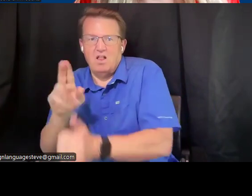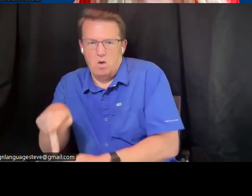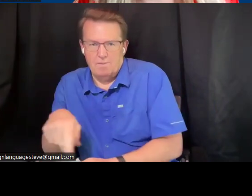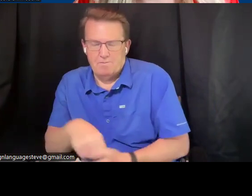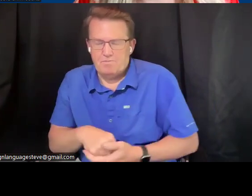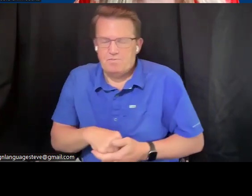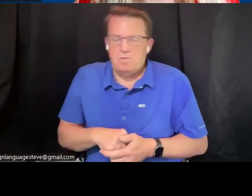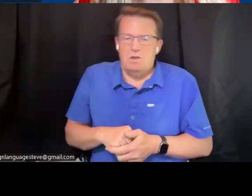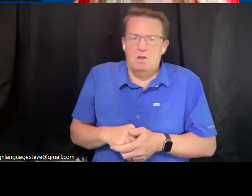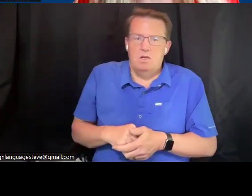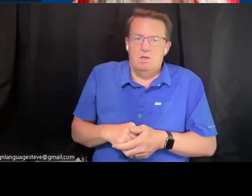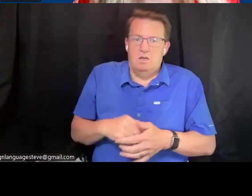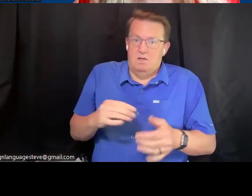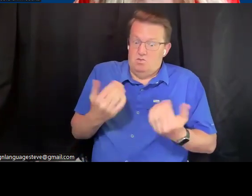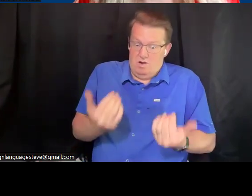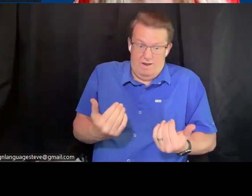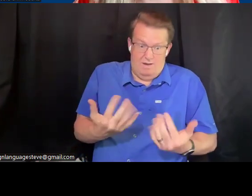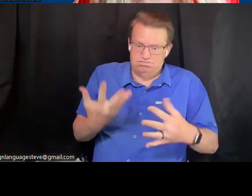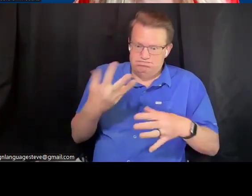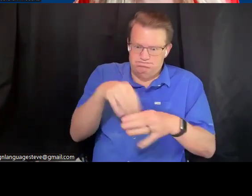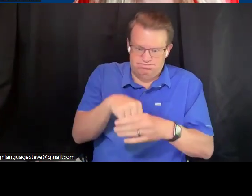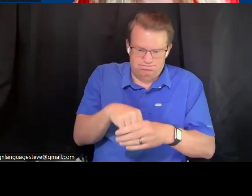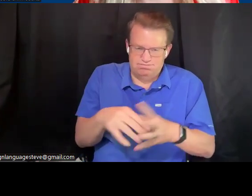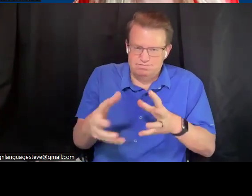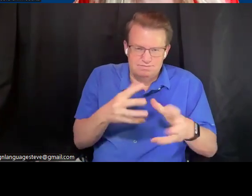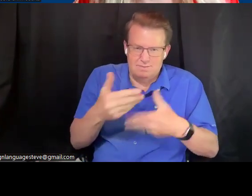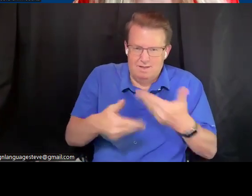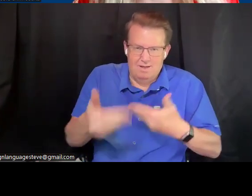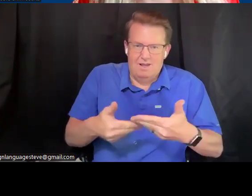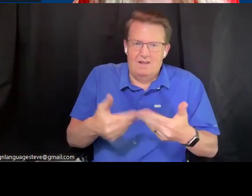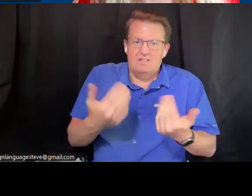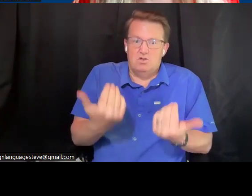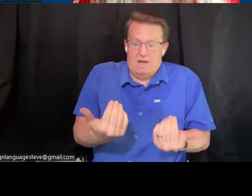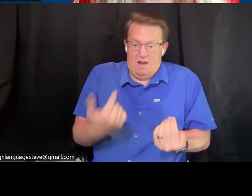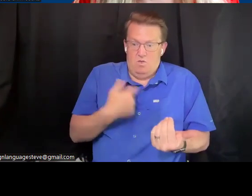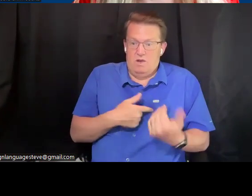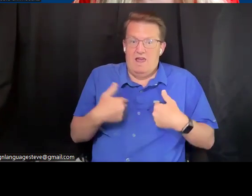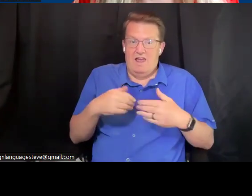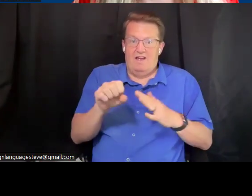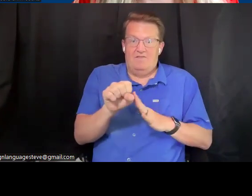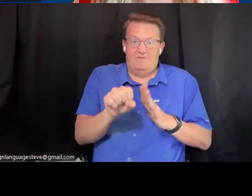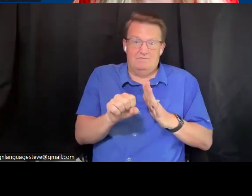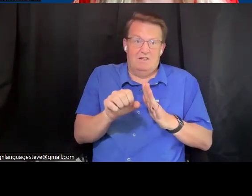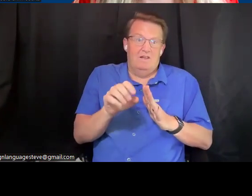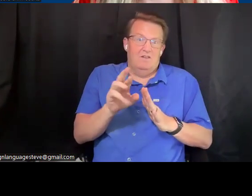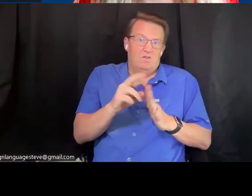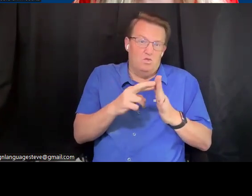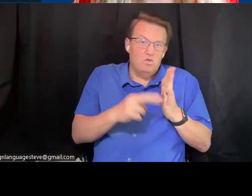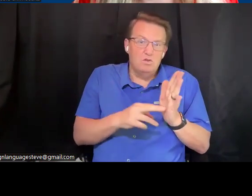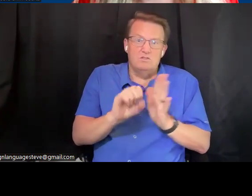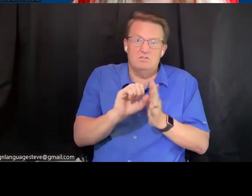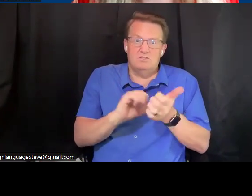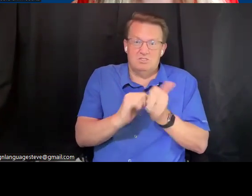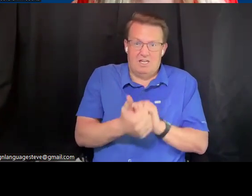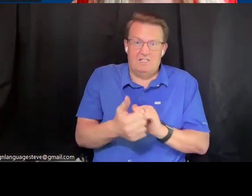right in the thick of it. So as we move forward with these statutory changes, we will then begin the public regulation process, which comes